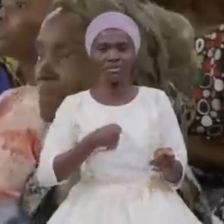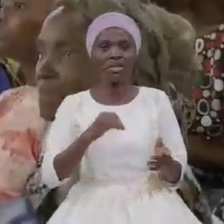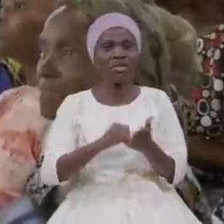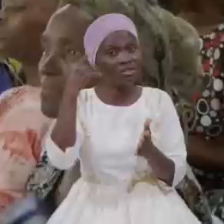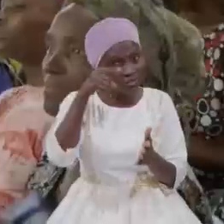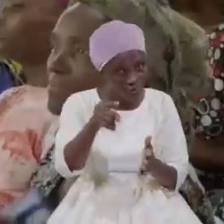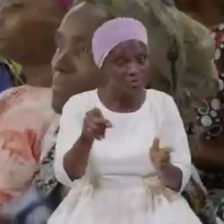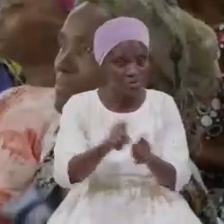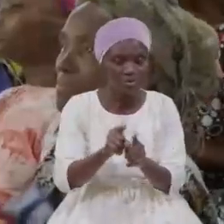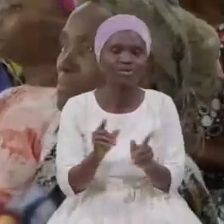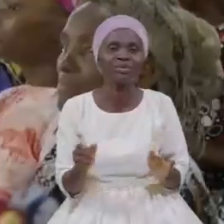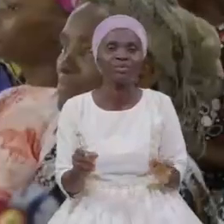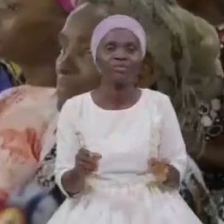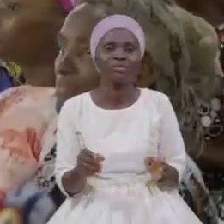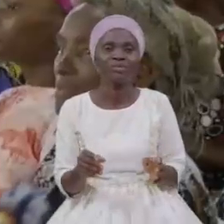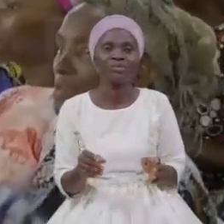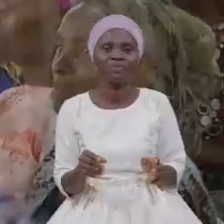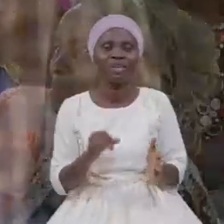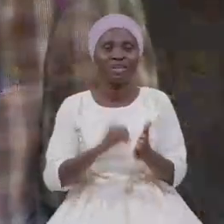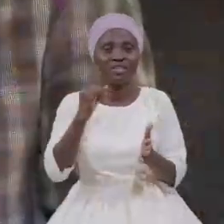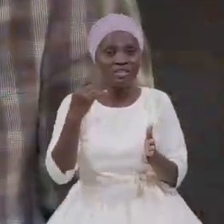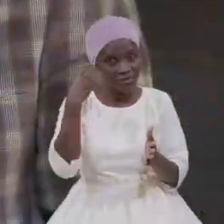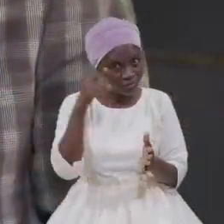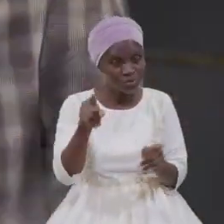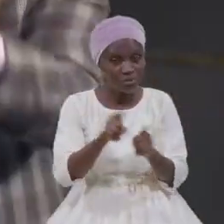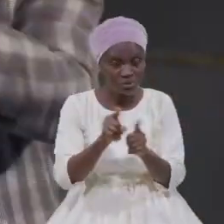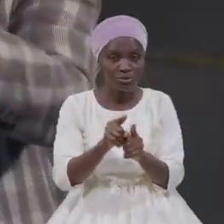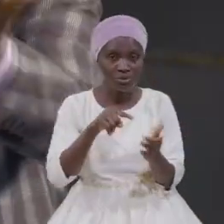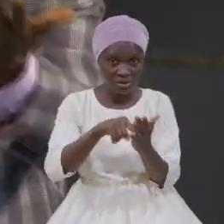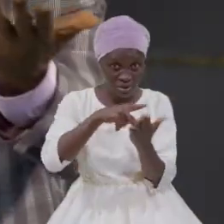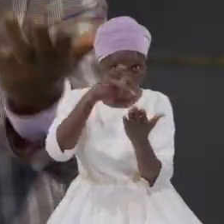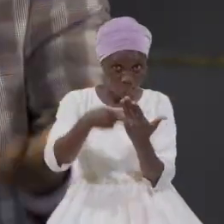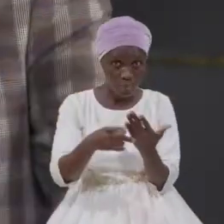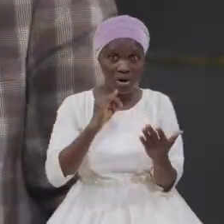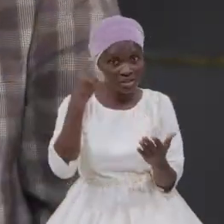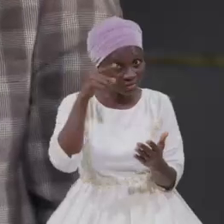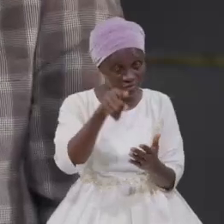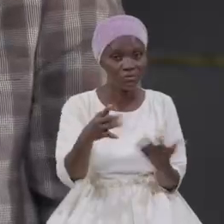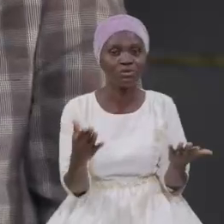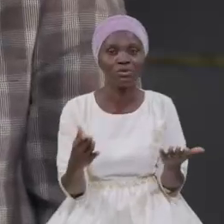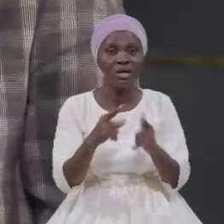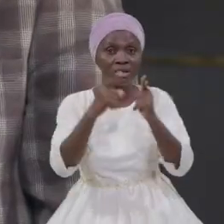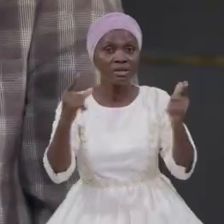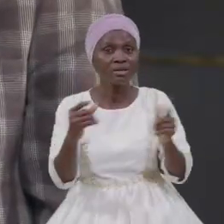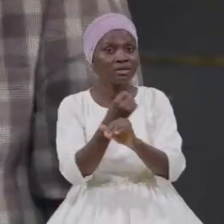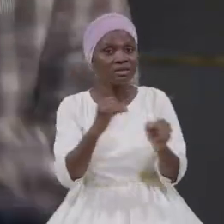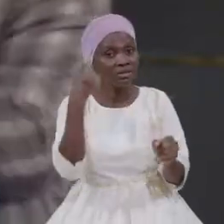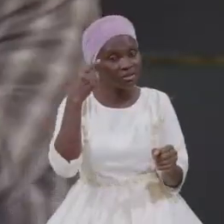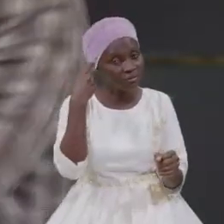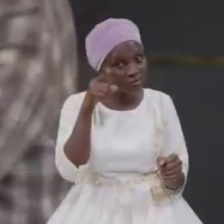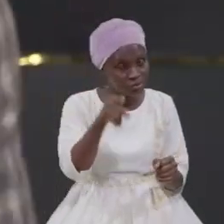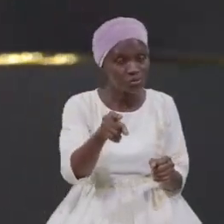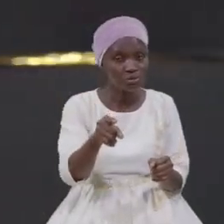A believer, it's still meant for you. You claim salvation, it's still meant for you. You've